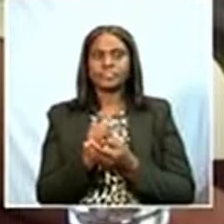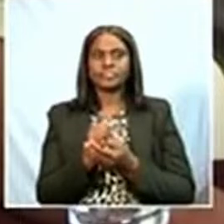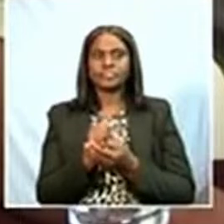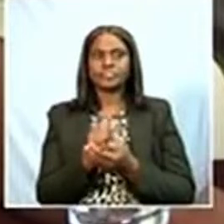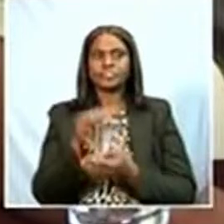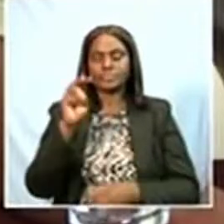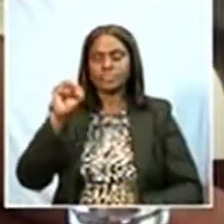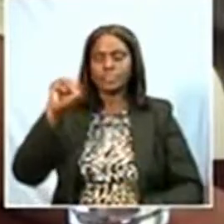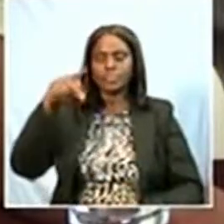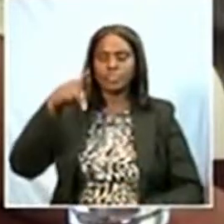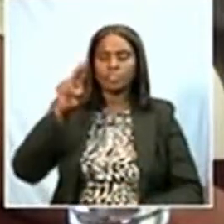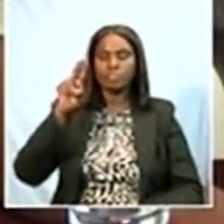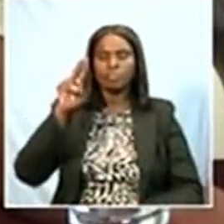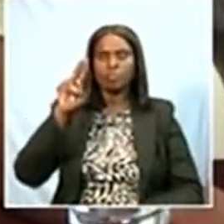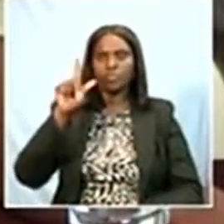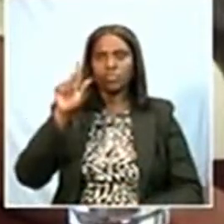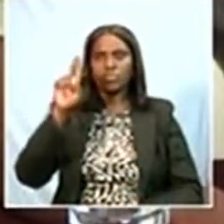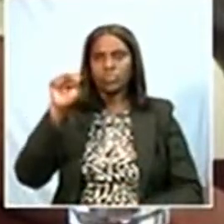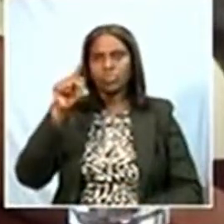Mpulungu Haba, 300